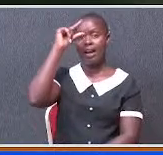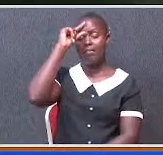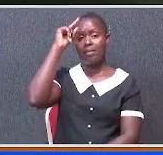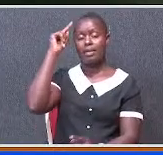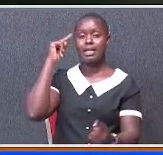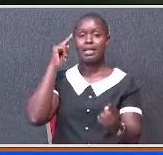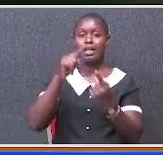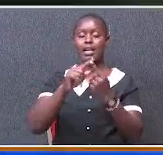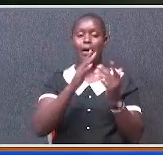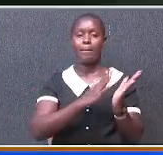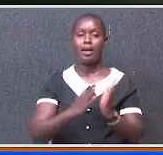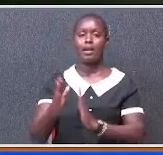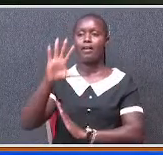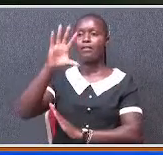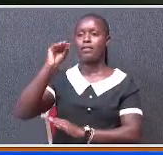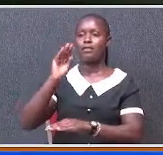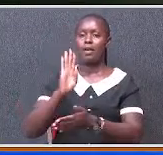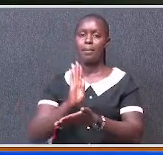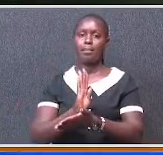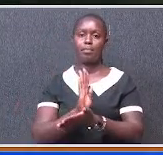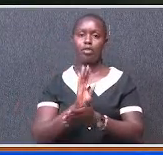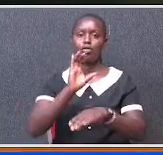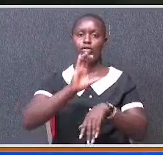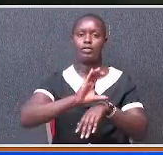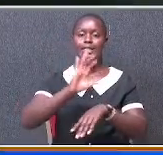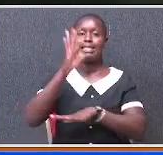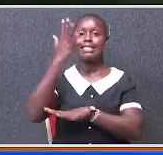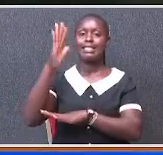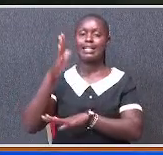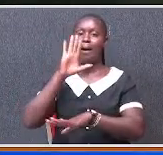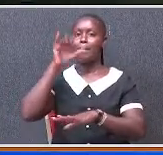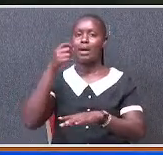planting 15 billion trees by 2030.